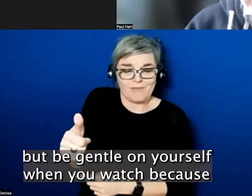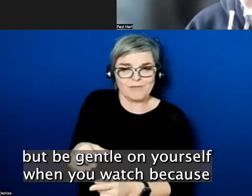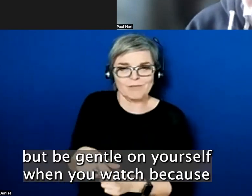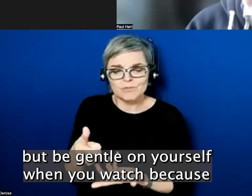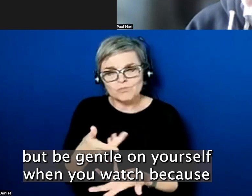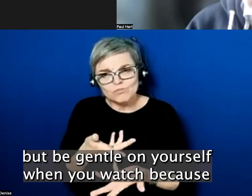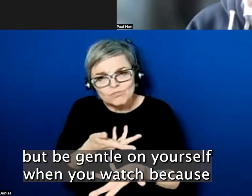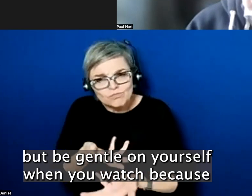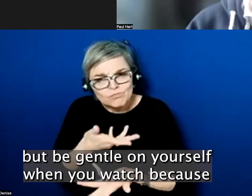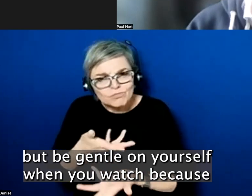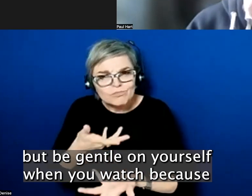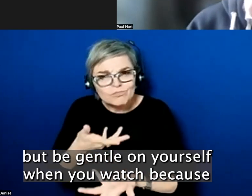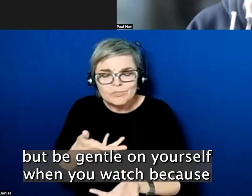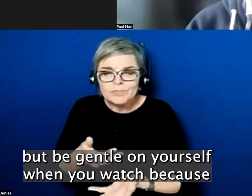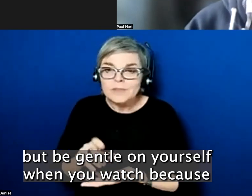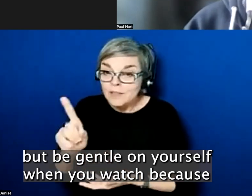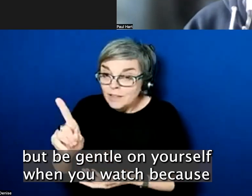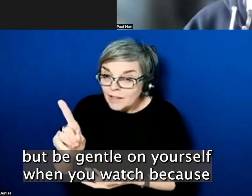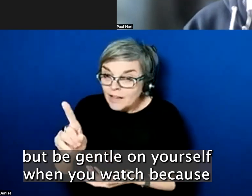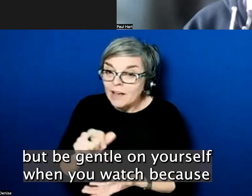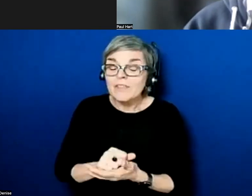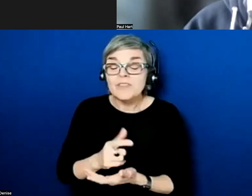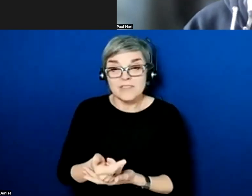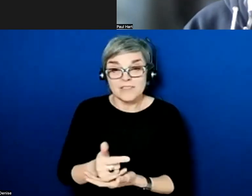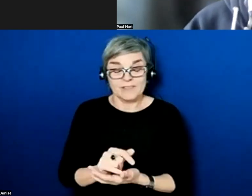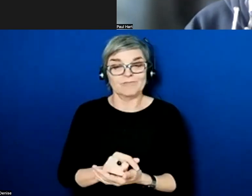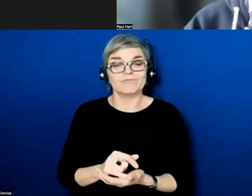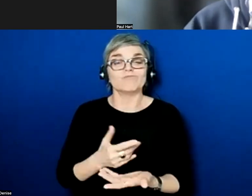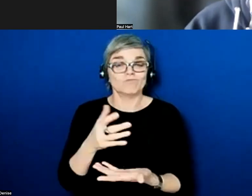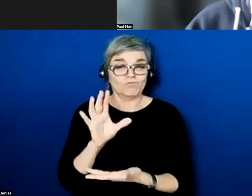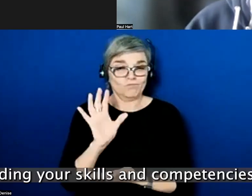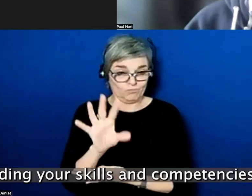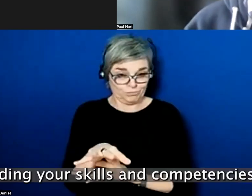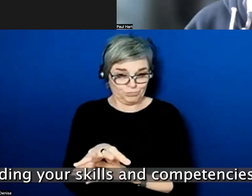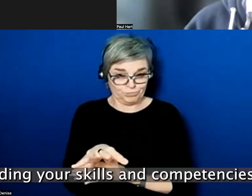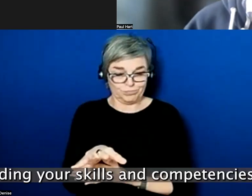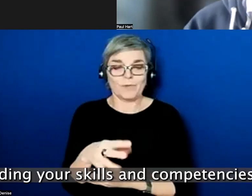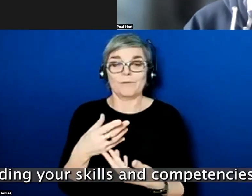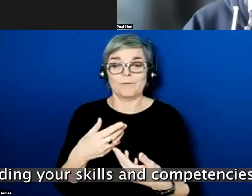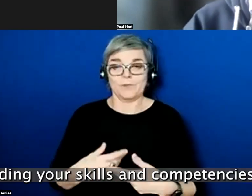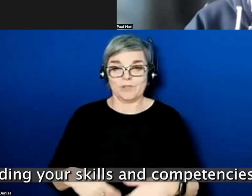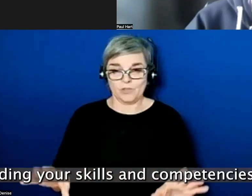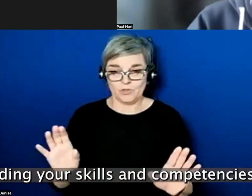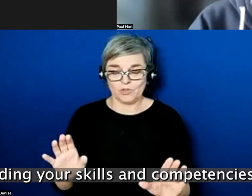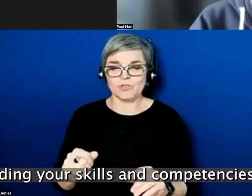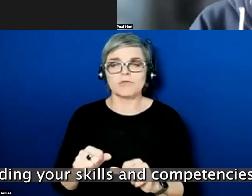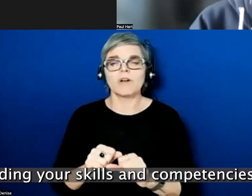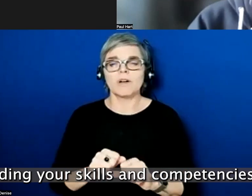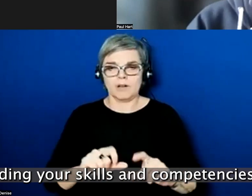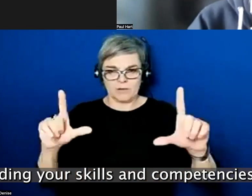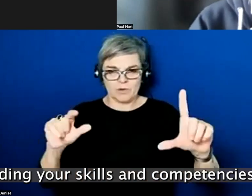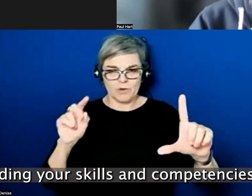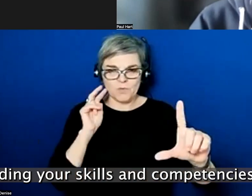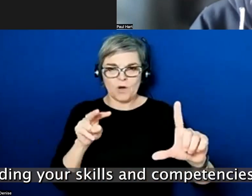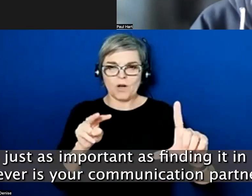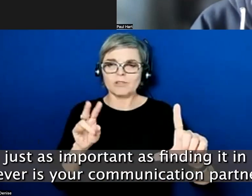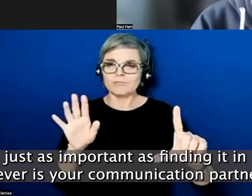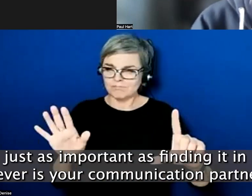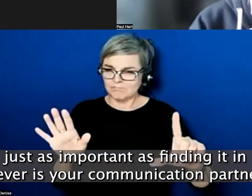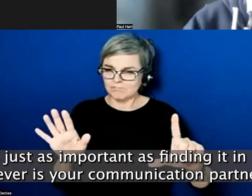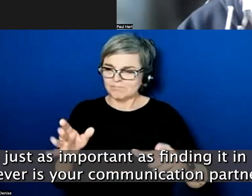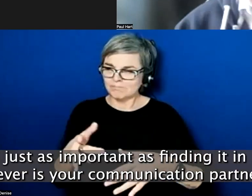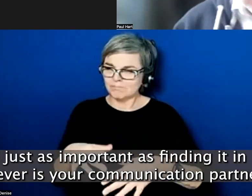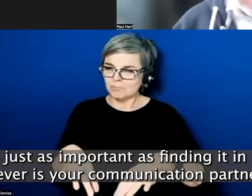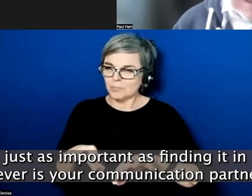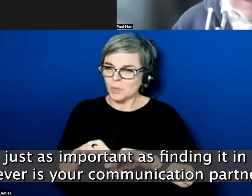on yourself when you watch it, because finding your skills and competencies is just